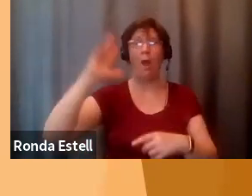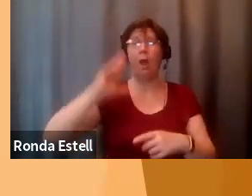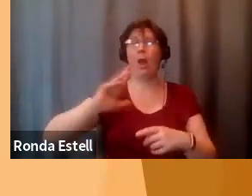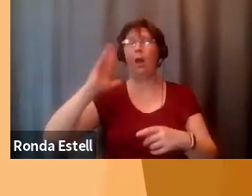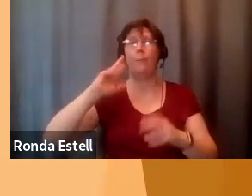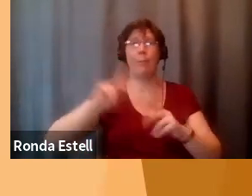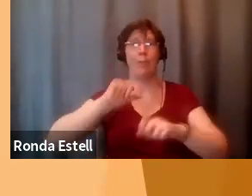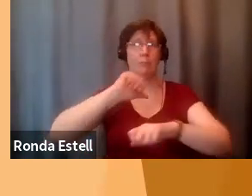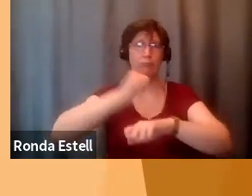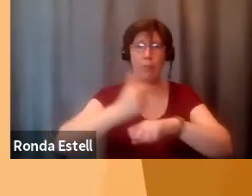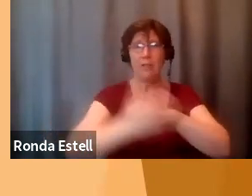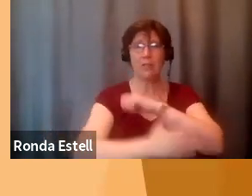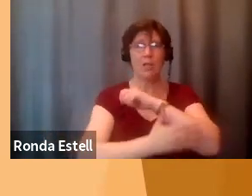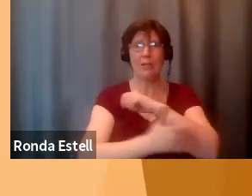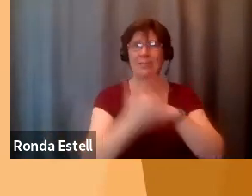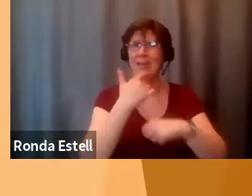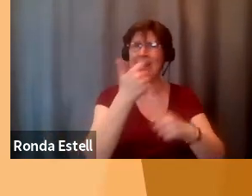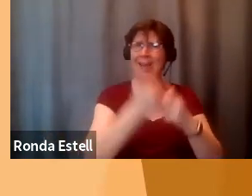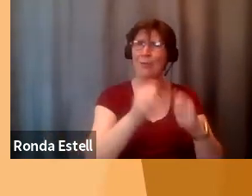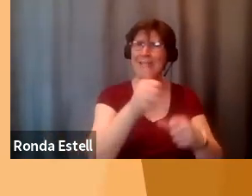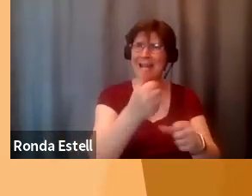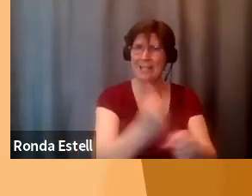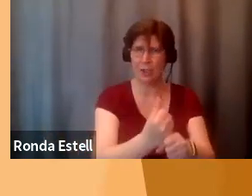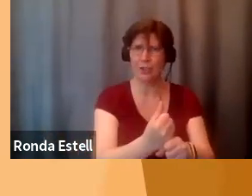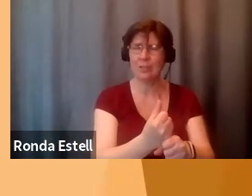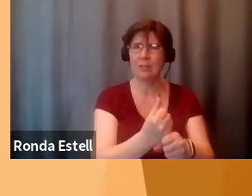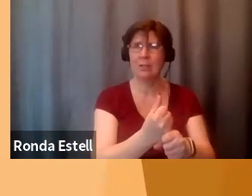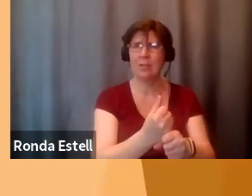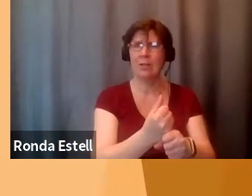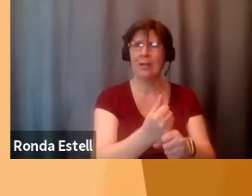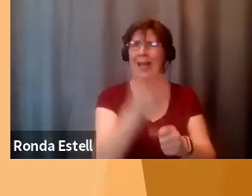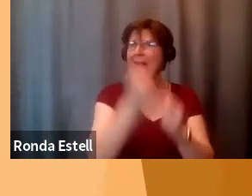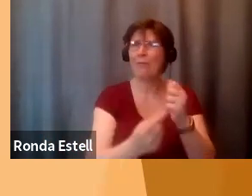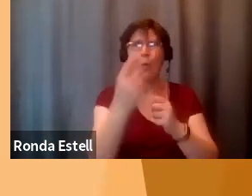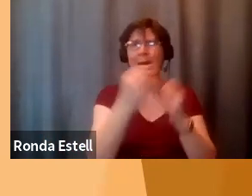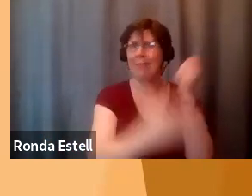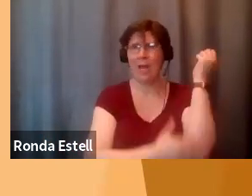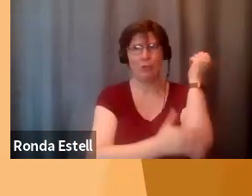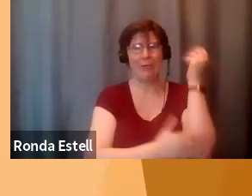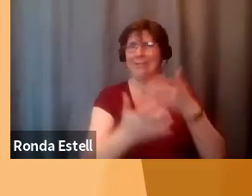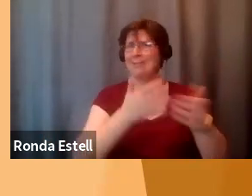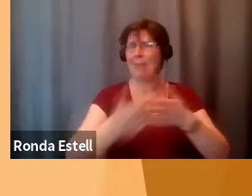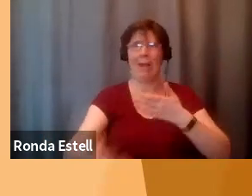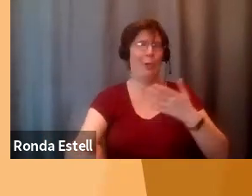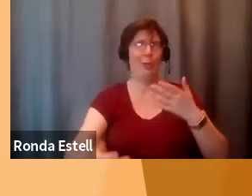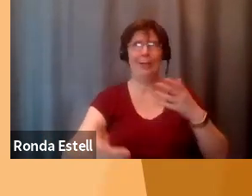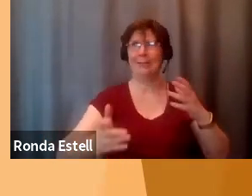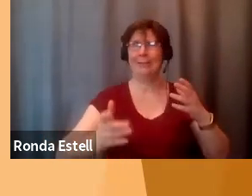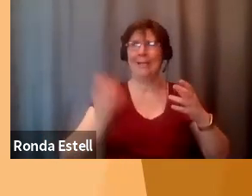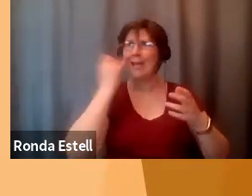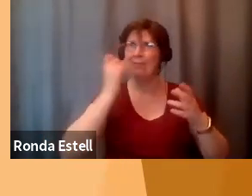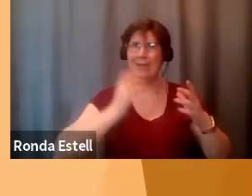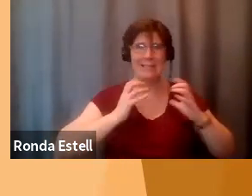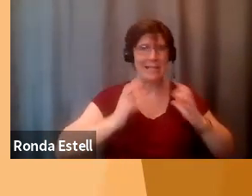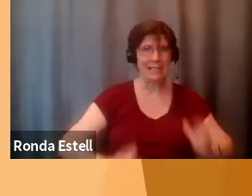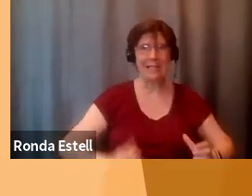this country said every 10 years, everyone in the country, doesn't matter if you're a citizen, if you have